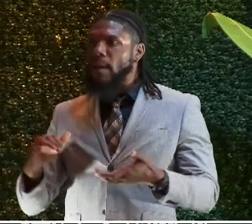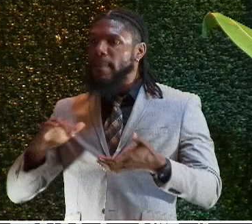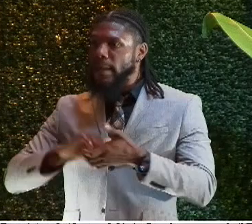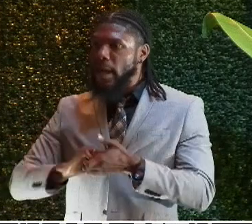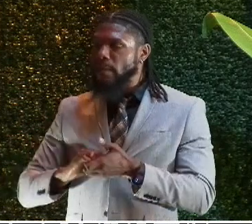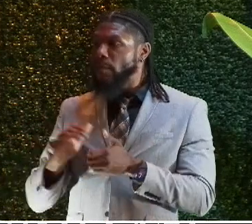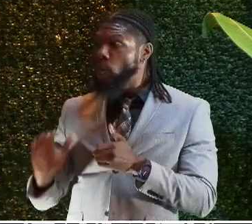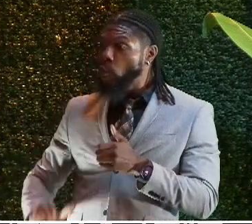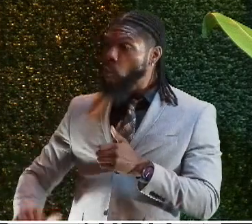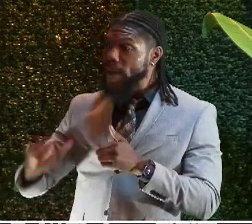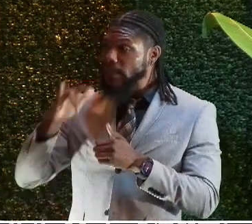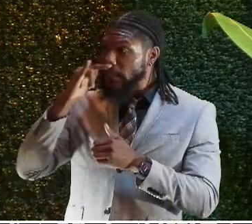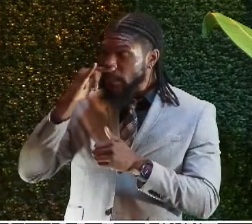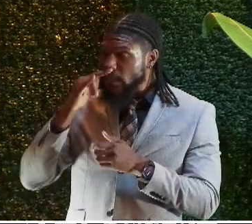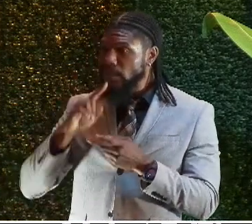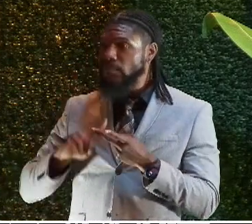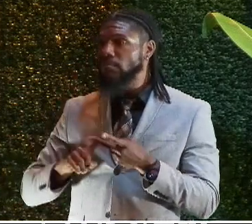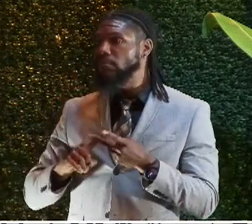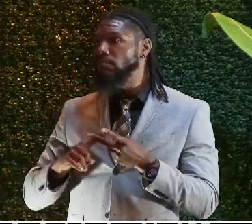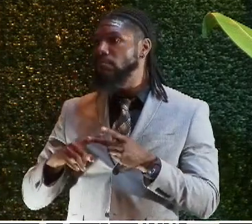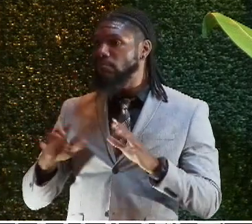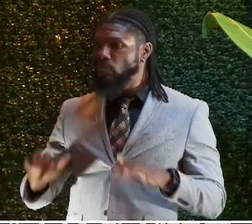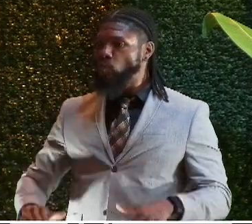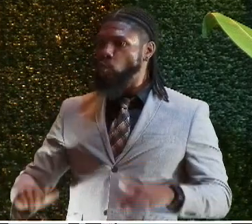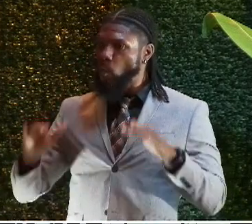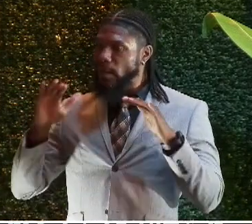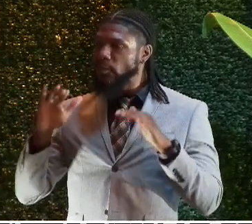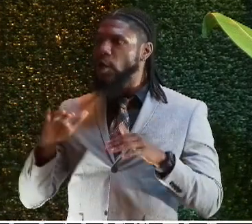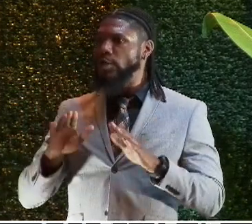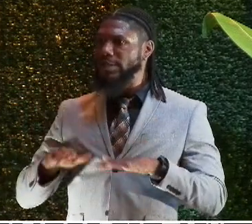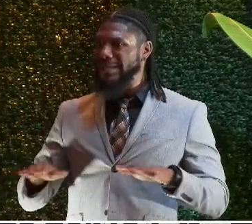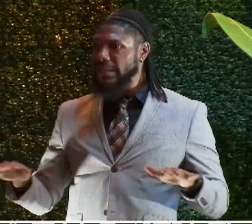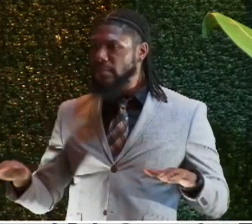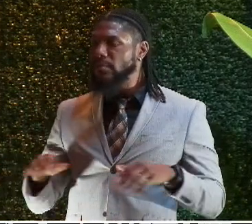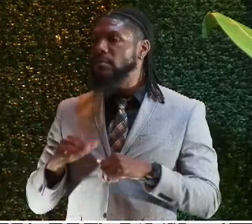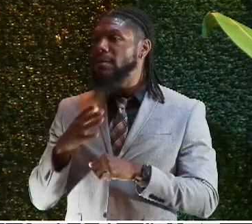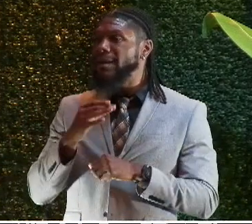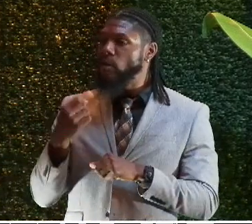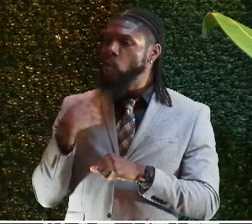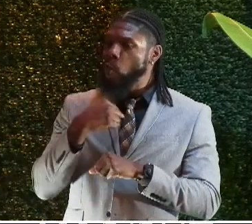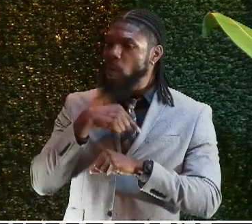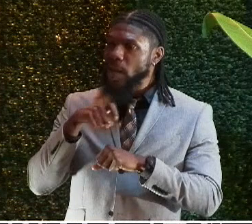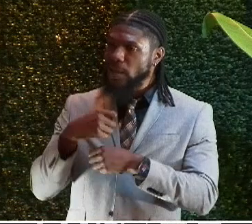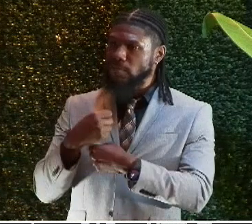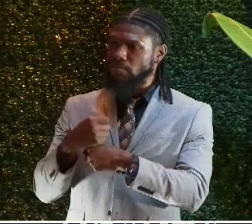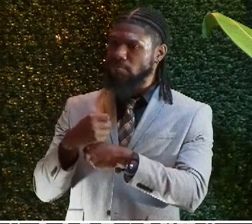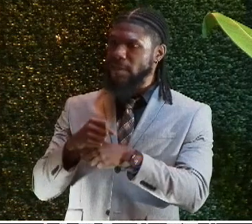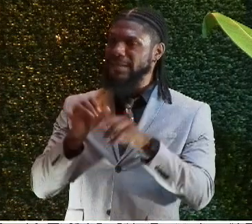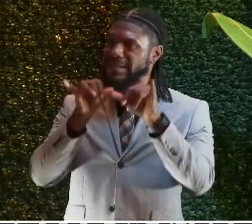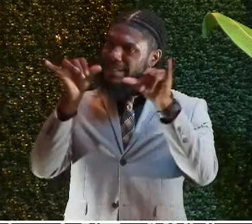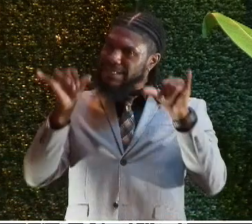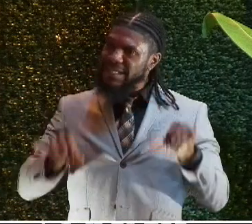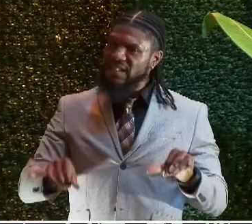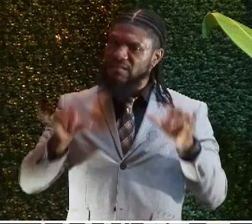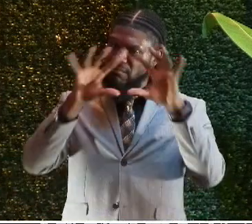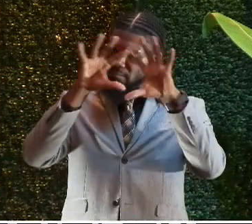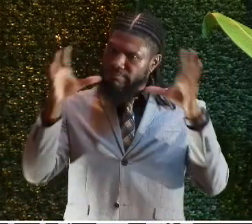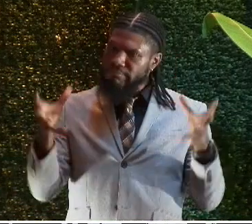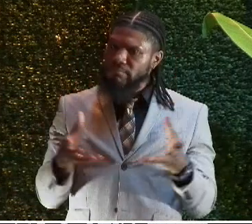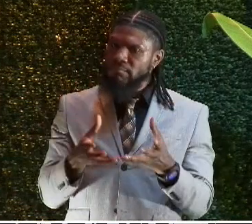raise our children. And we have got to create systems that protect,